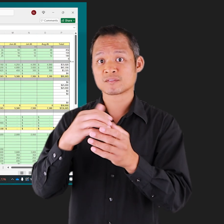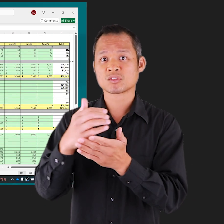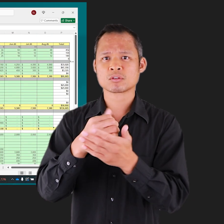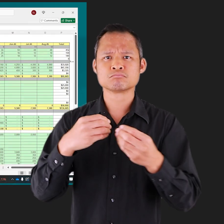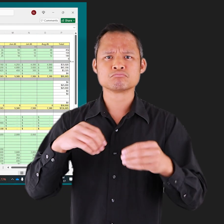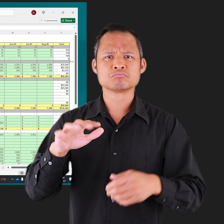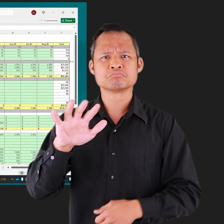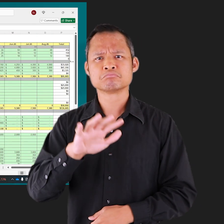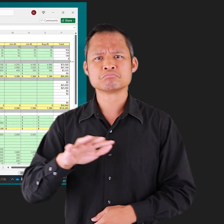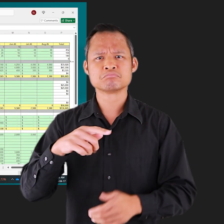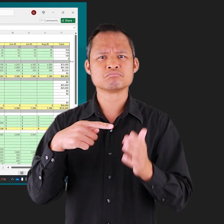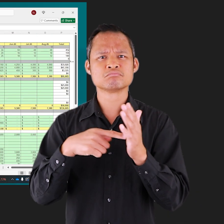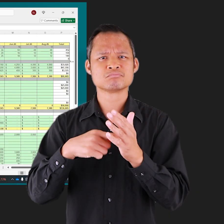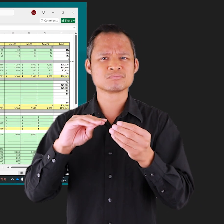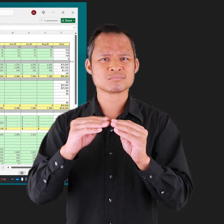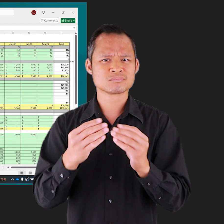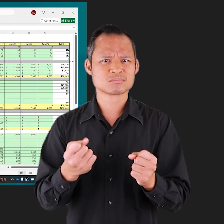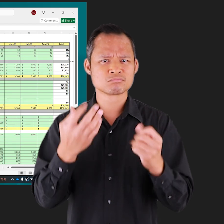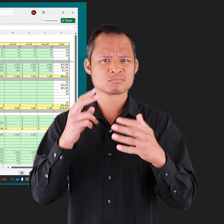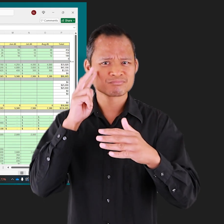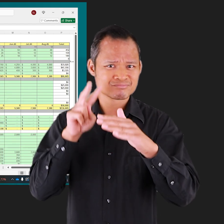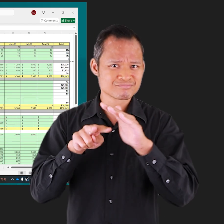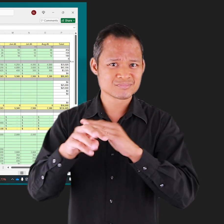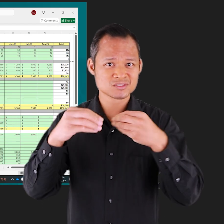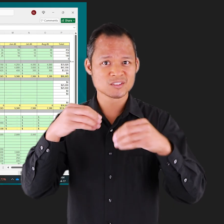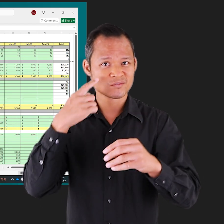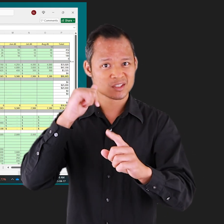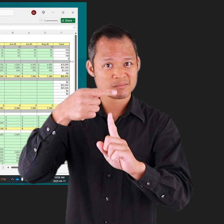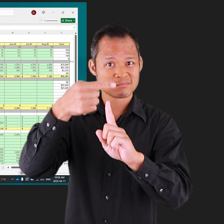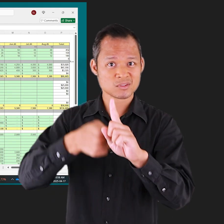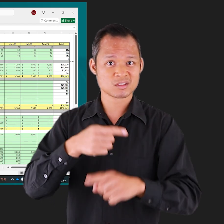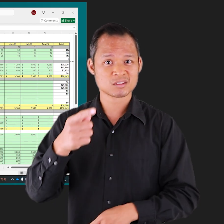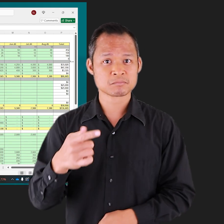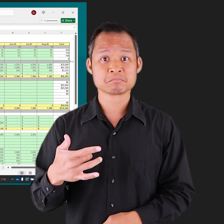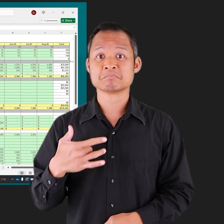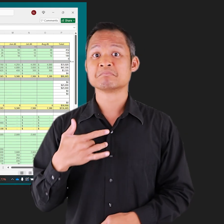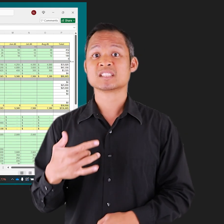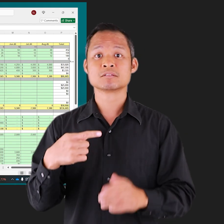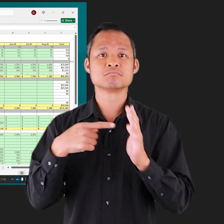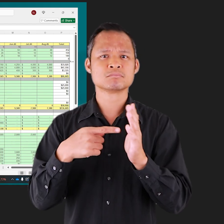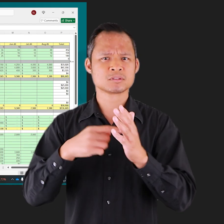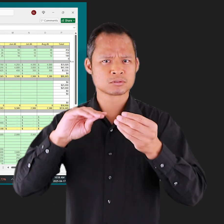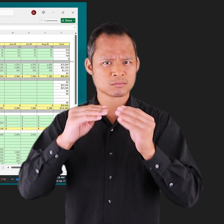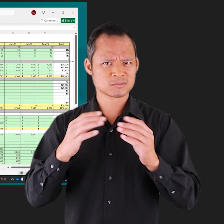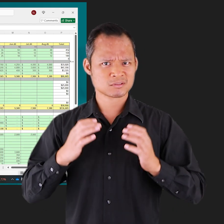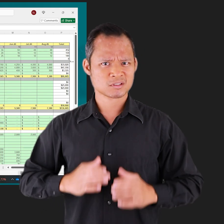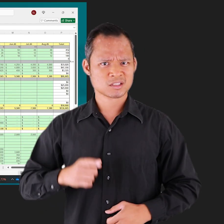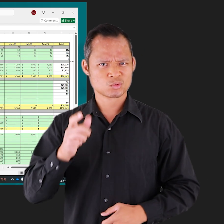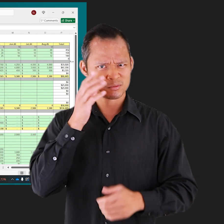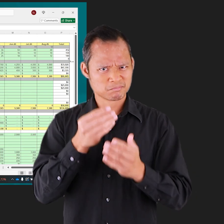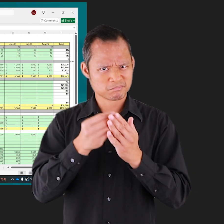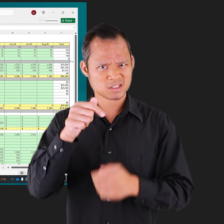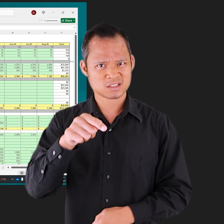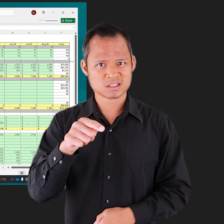of cash inflow, sales assumptions. That represents the number of units you project on selling for that month. In many cases,